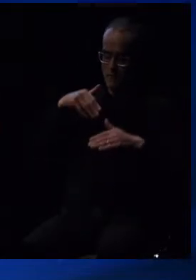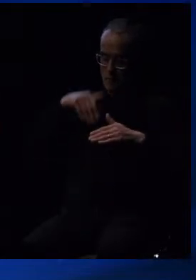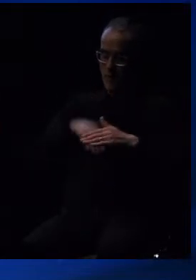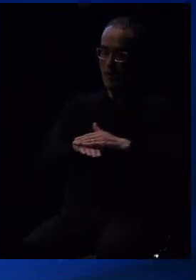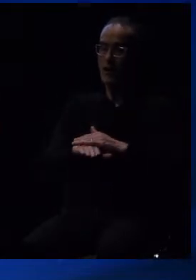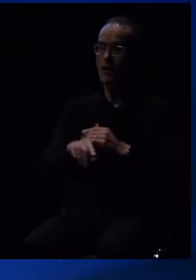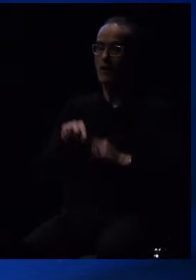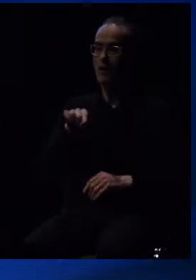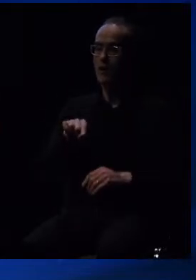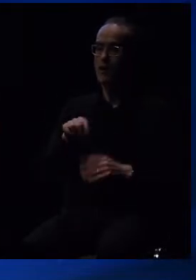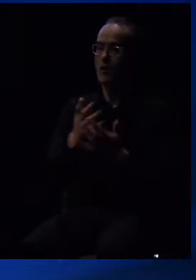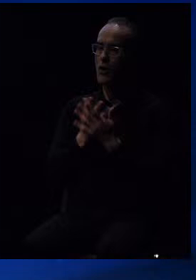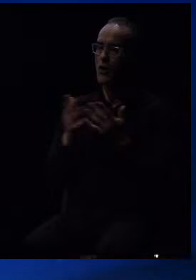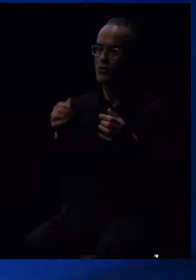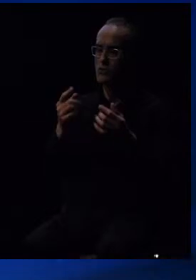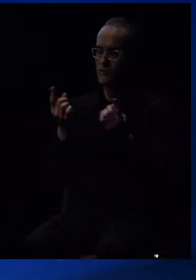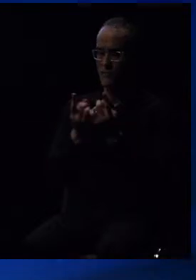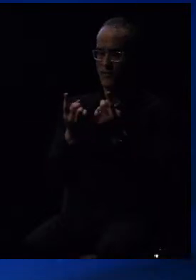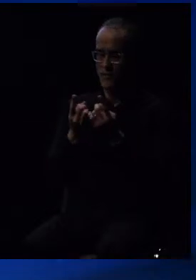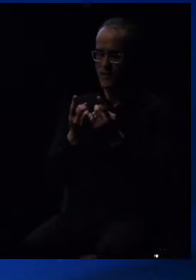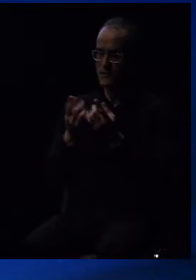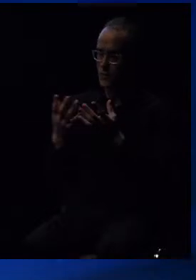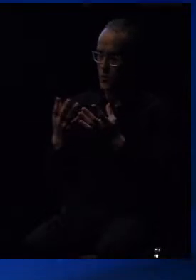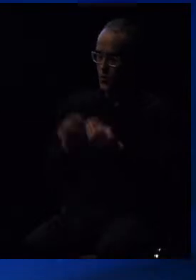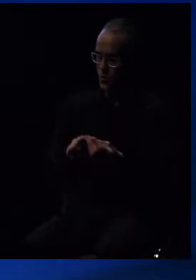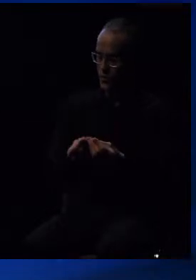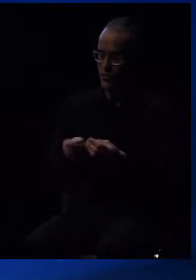them, paintings as well.